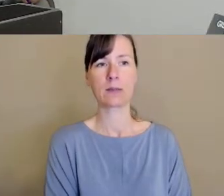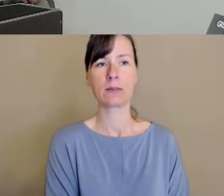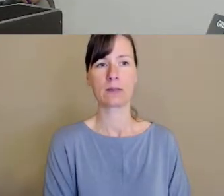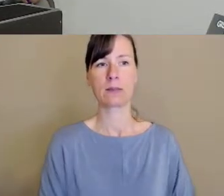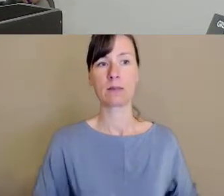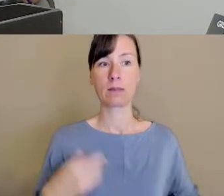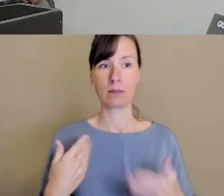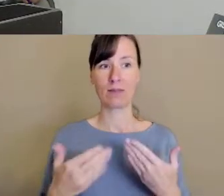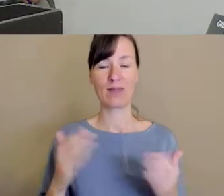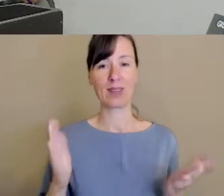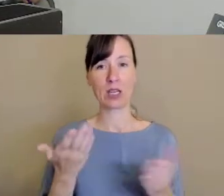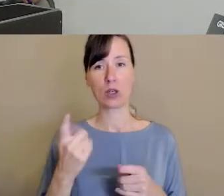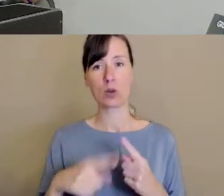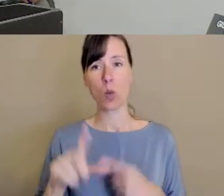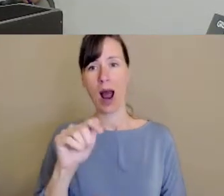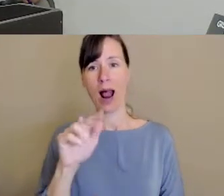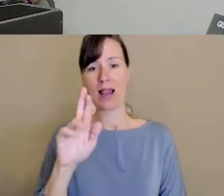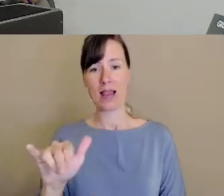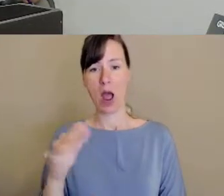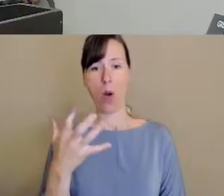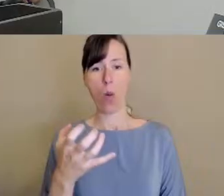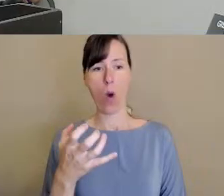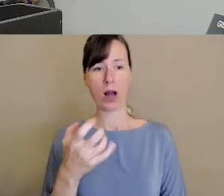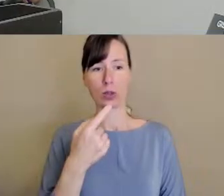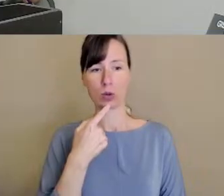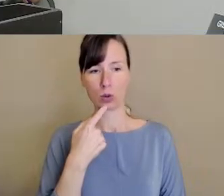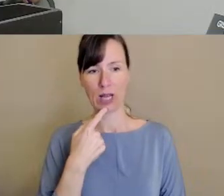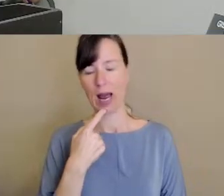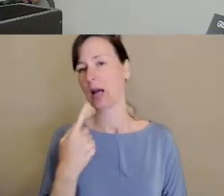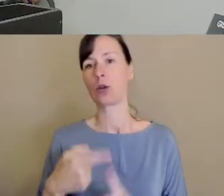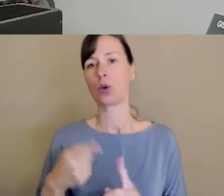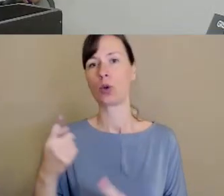Larry wanted to say to you all tonight.